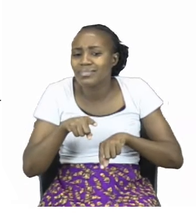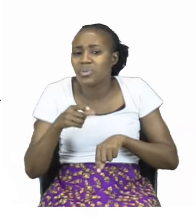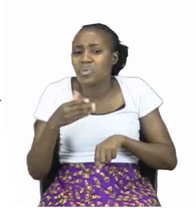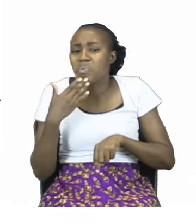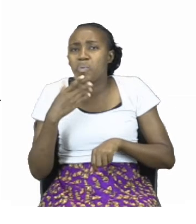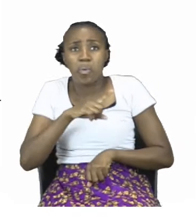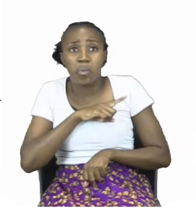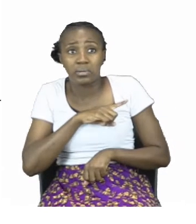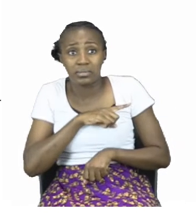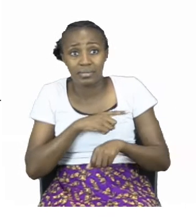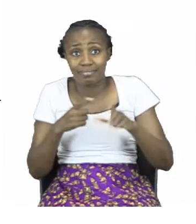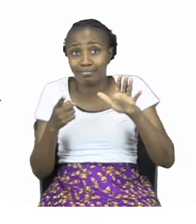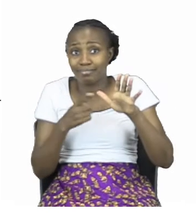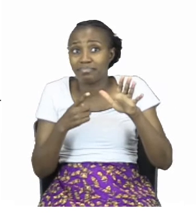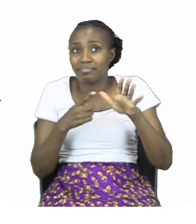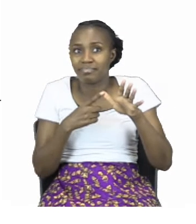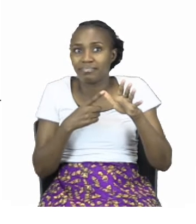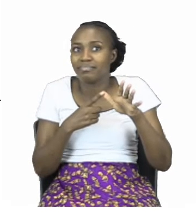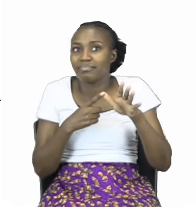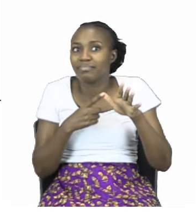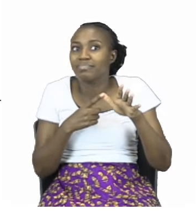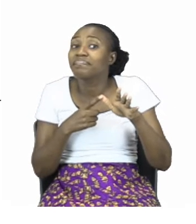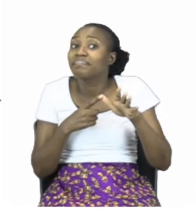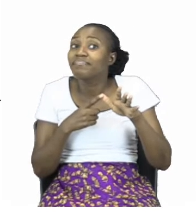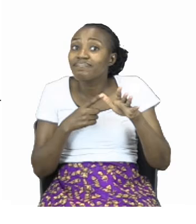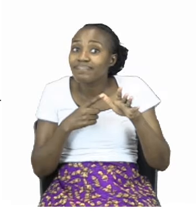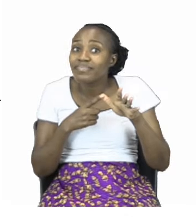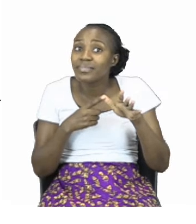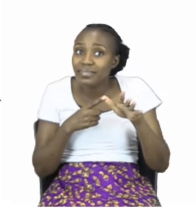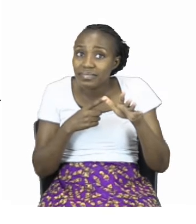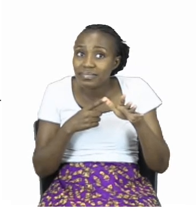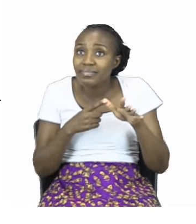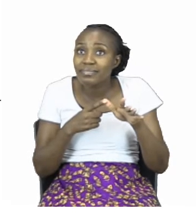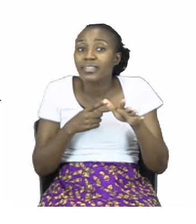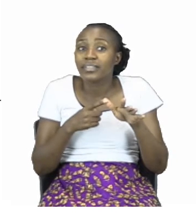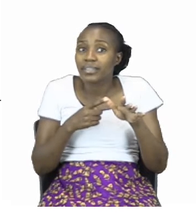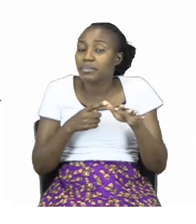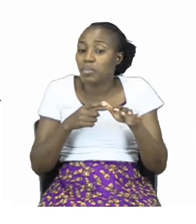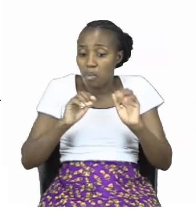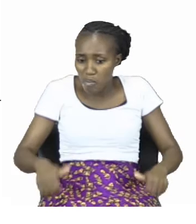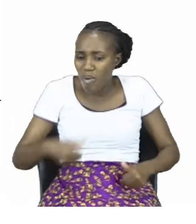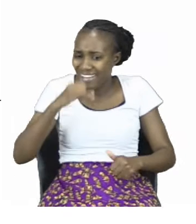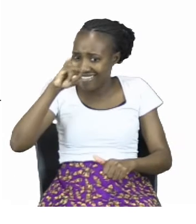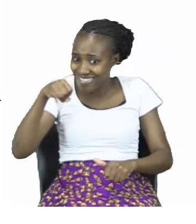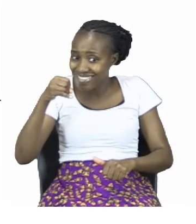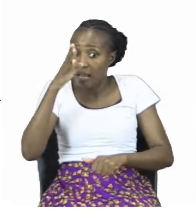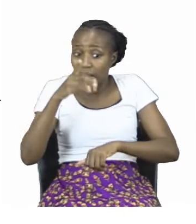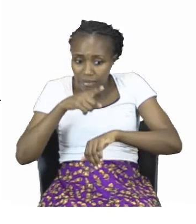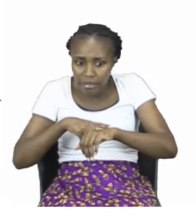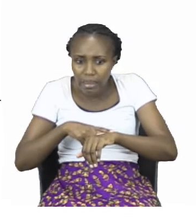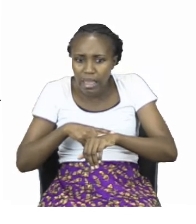Then the last one, number 5 says, what should Jack do next